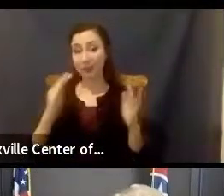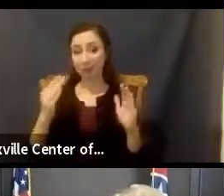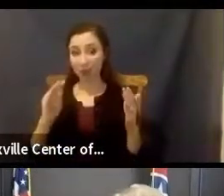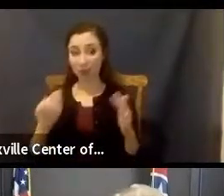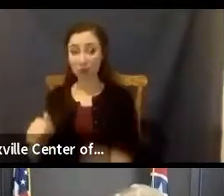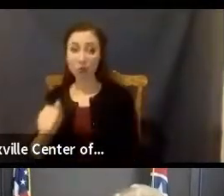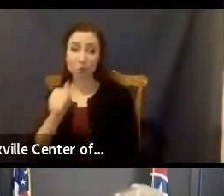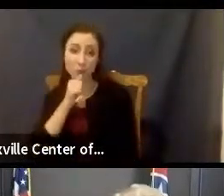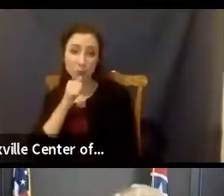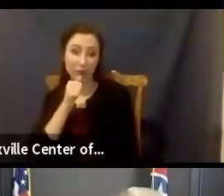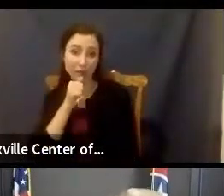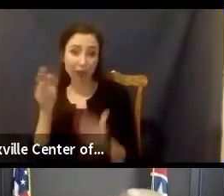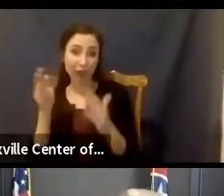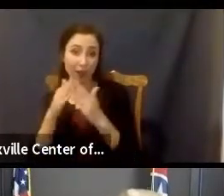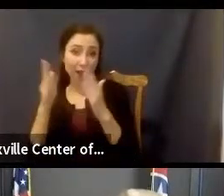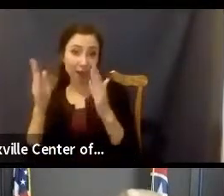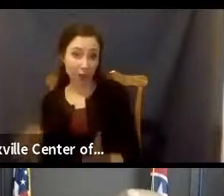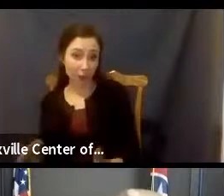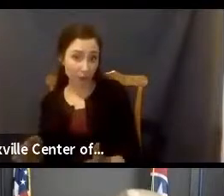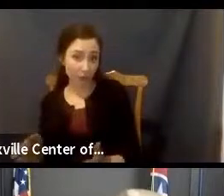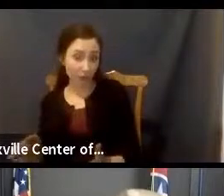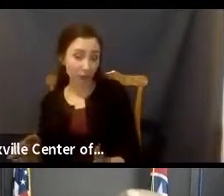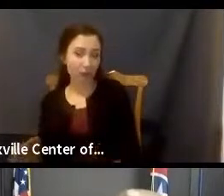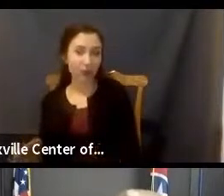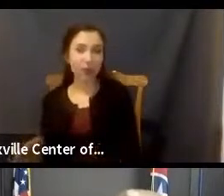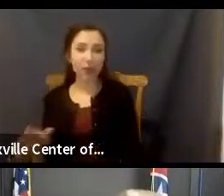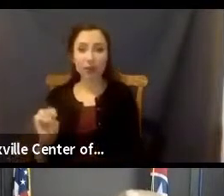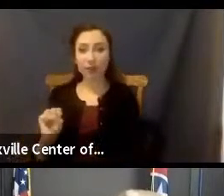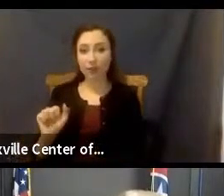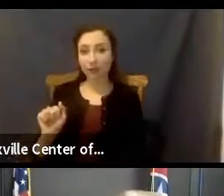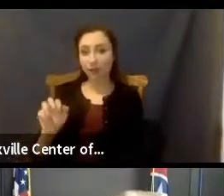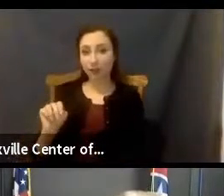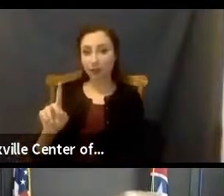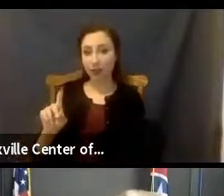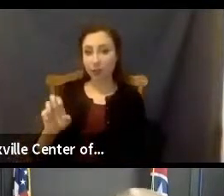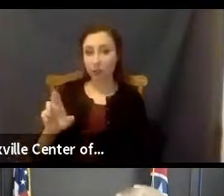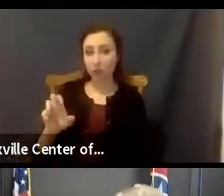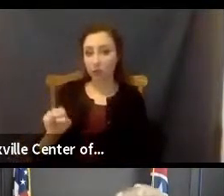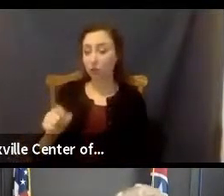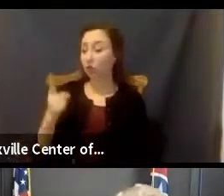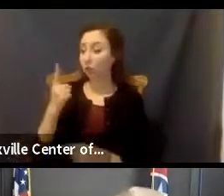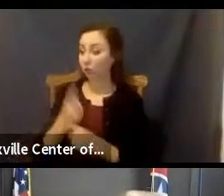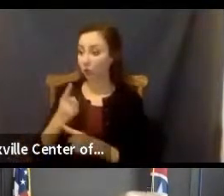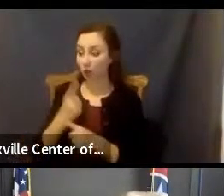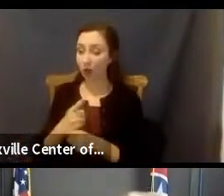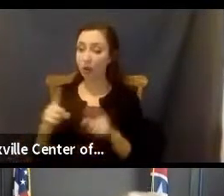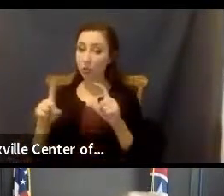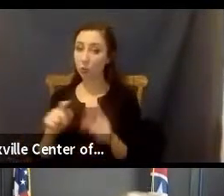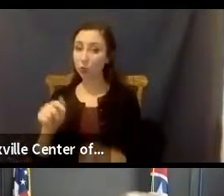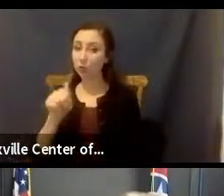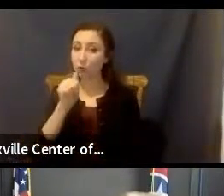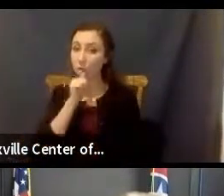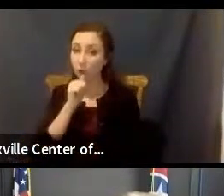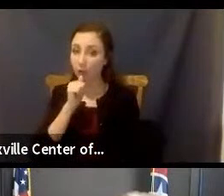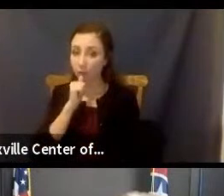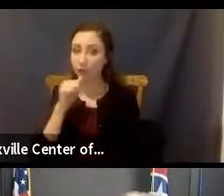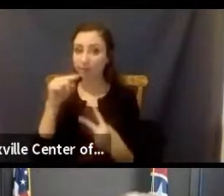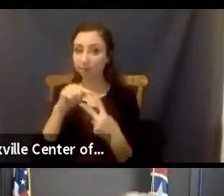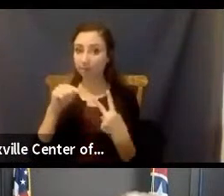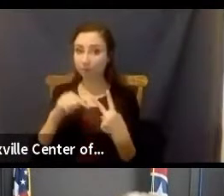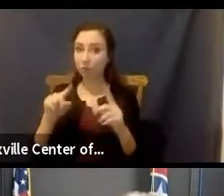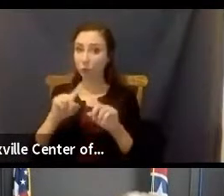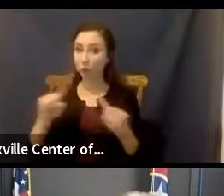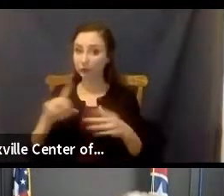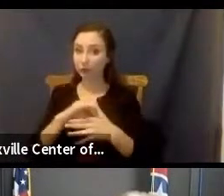private residence. Well, I think that you're right in that the term private is in two different